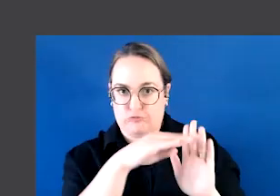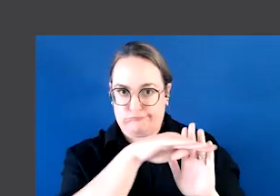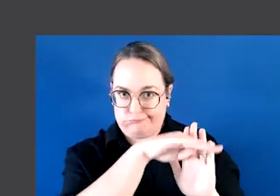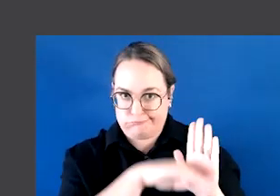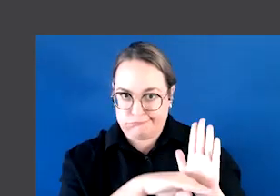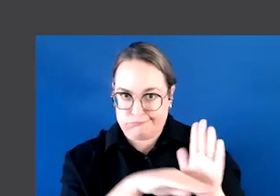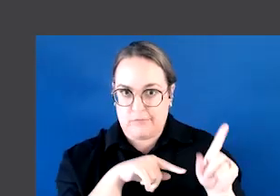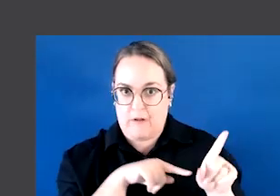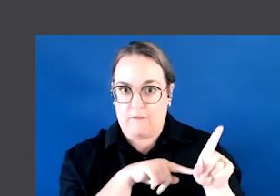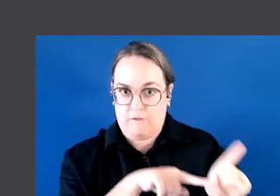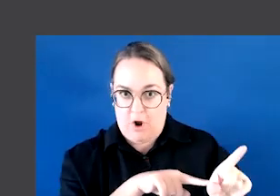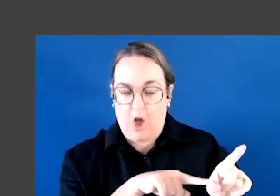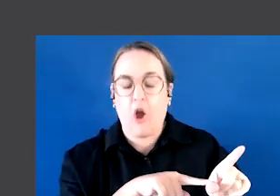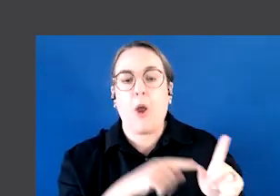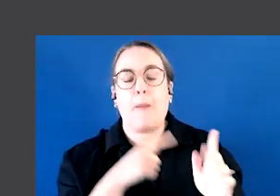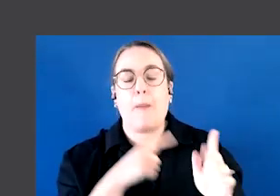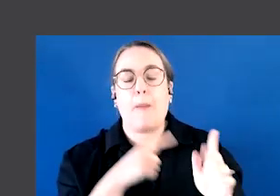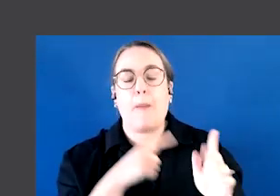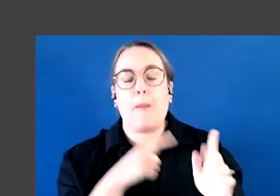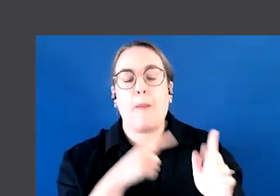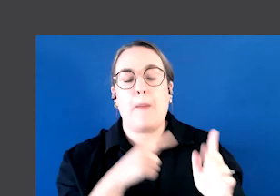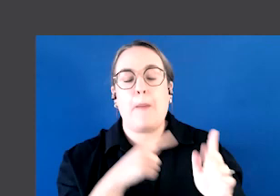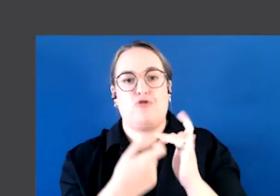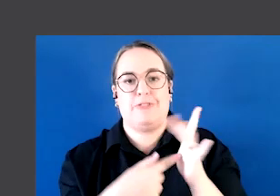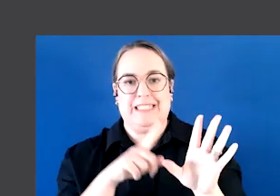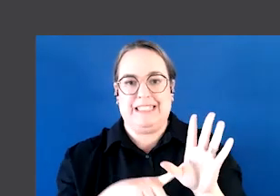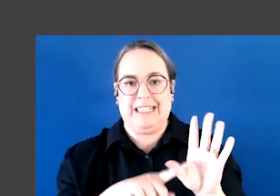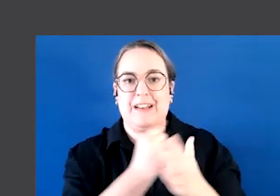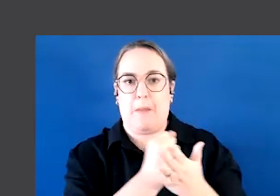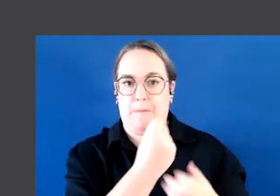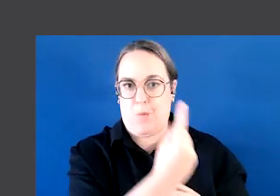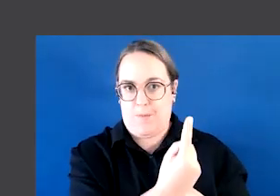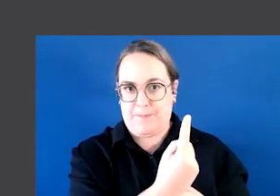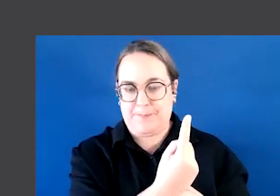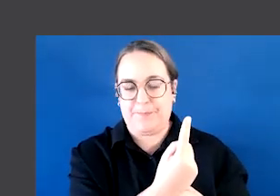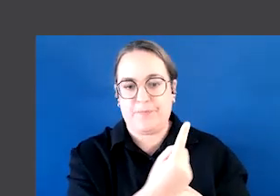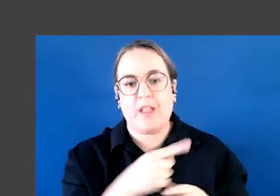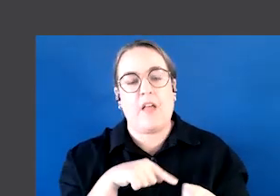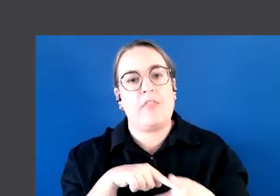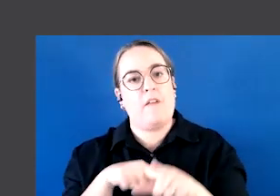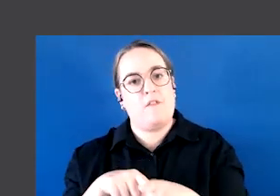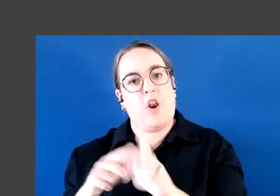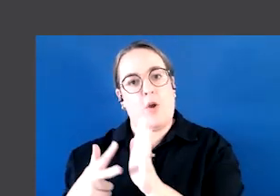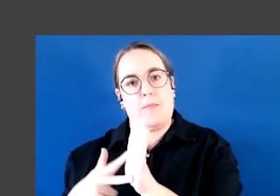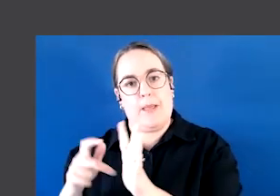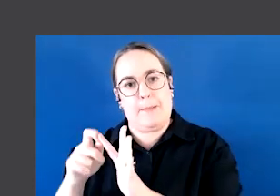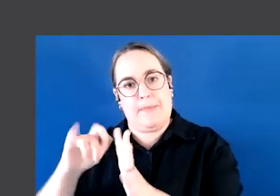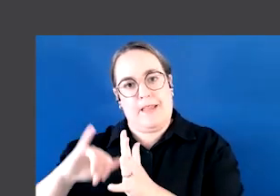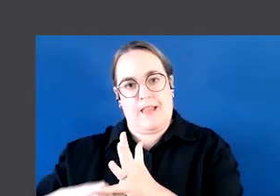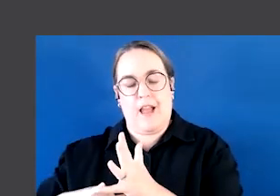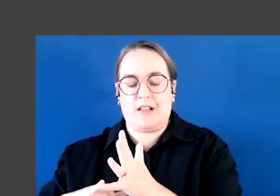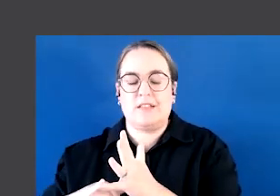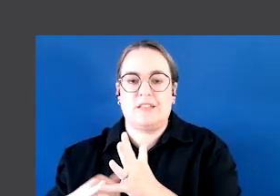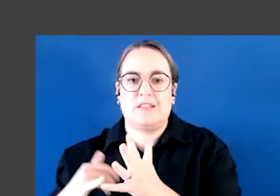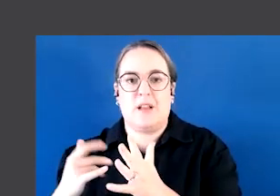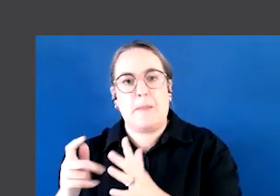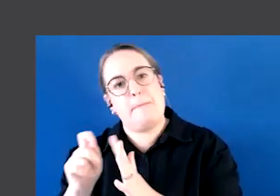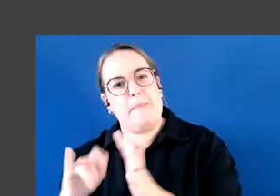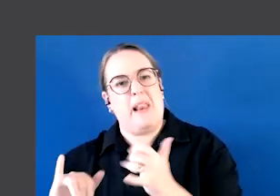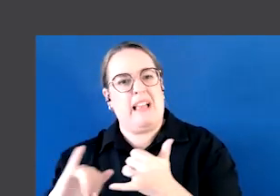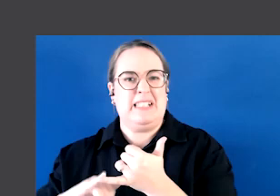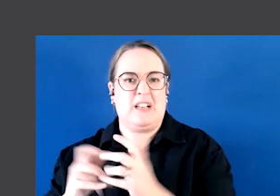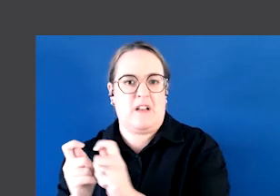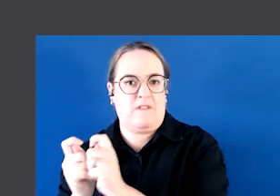our staff of obligations and ensuring they understand that integrity is at the heart of what MTIA does. And that also aligns with the VPS Code of